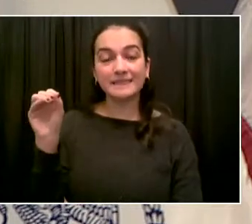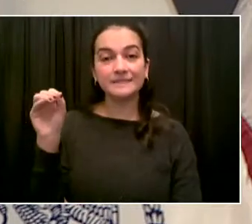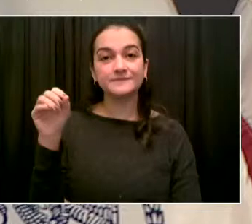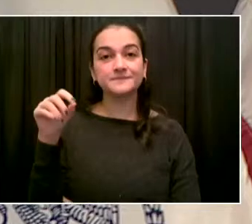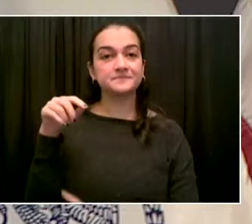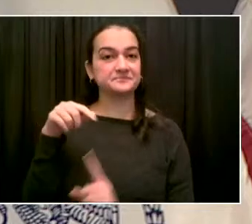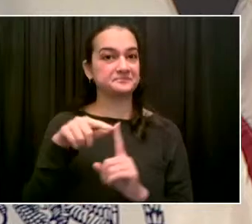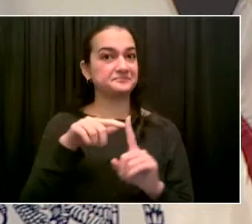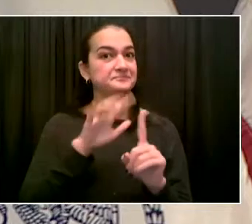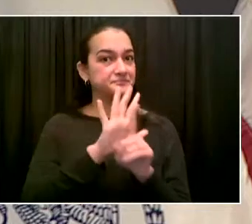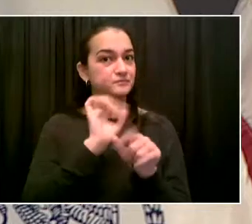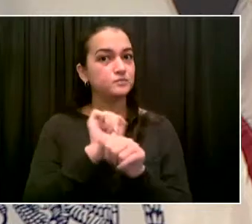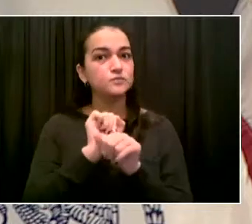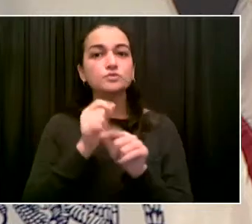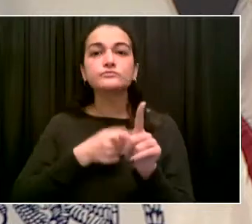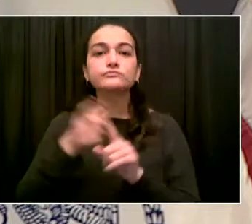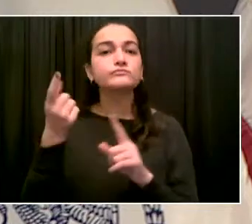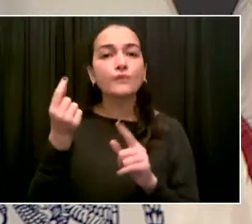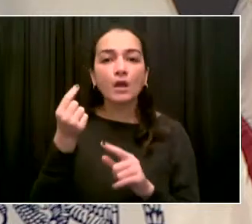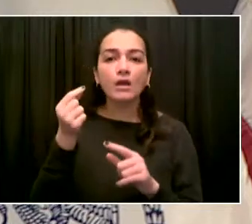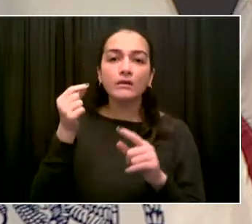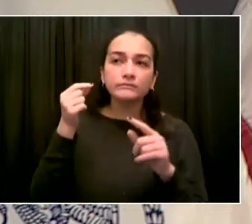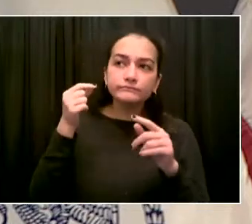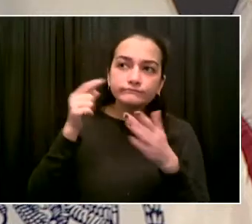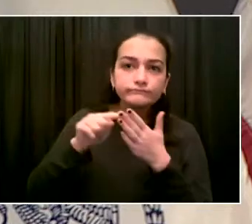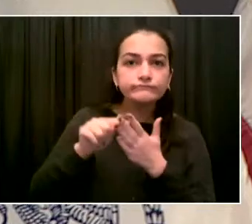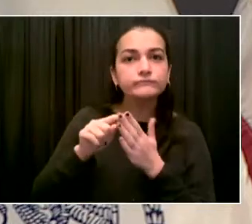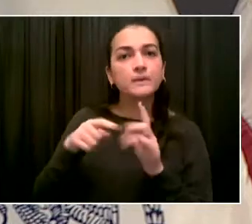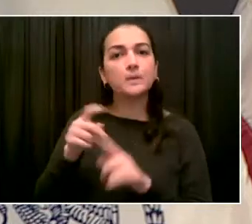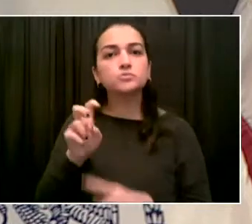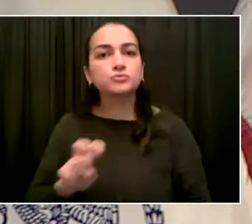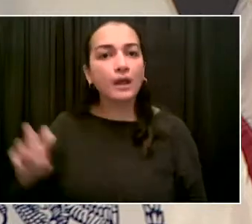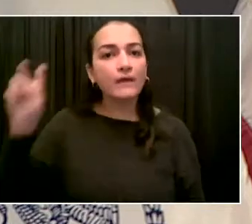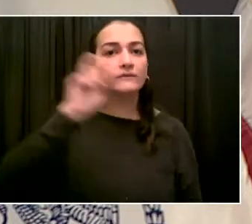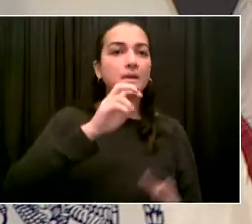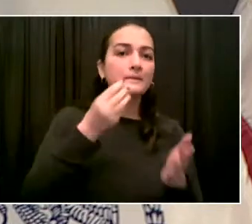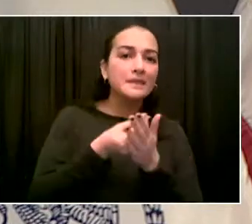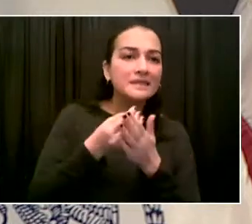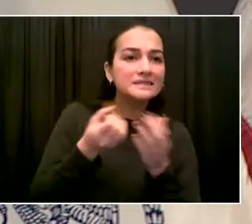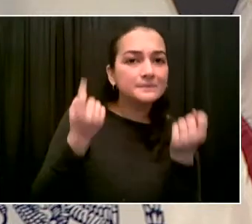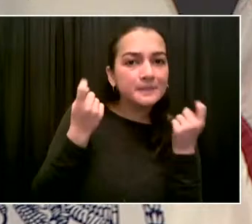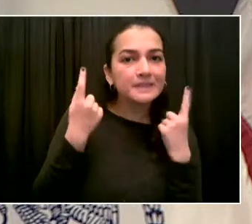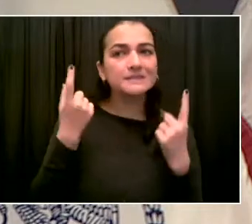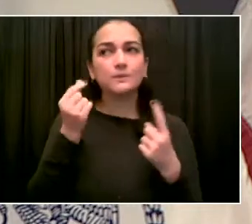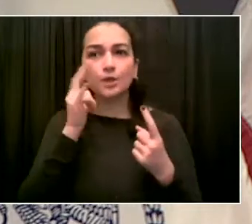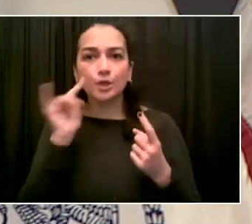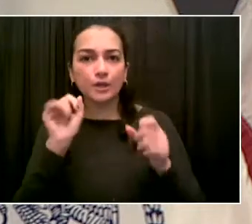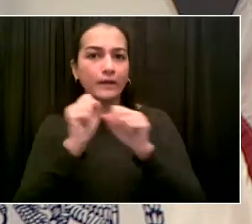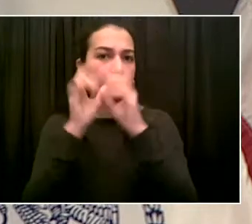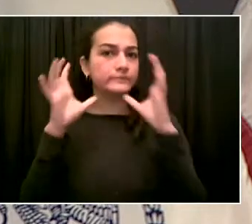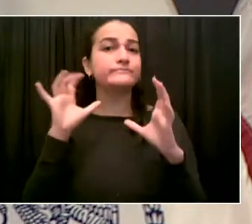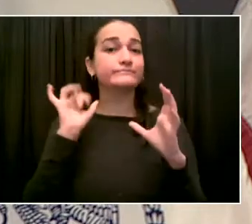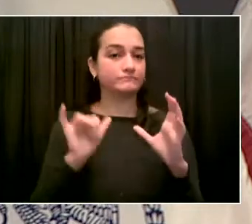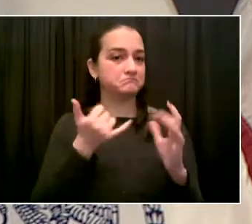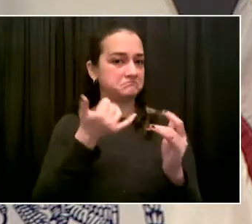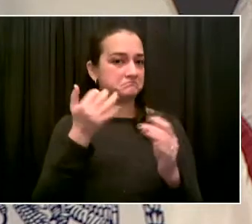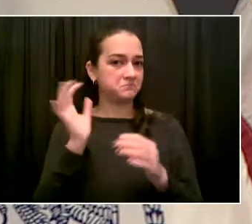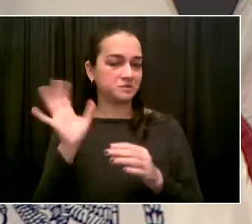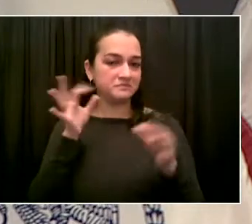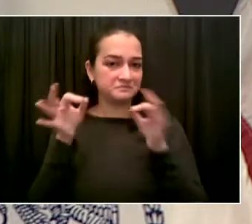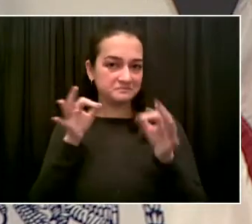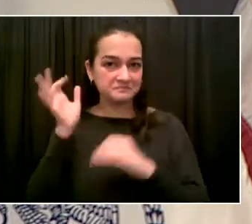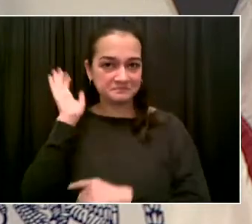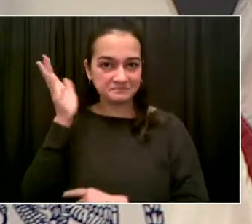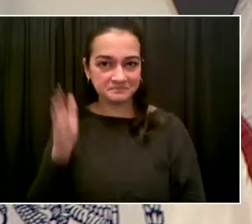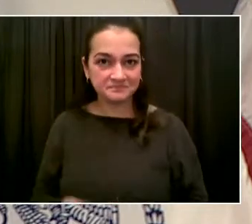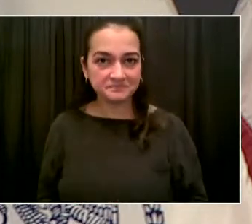intensely in that effort to make sure the tourists come back. And now it is happening. My pleasure to introduce the president and CEO of NYC and